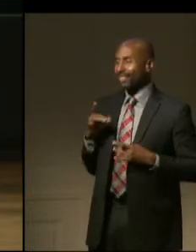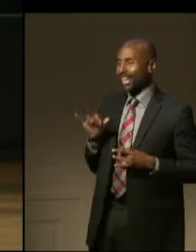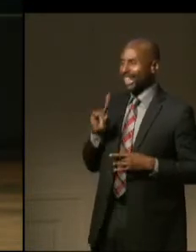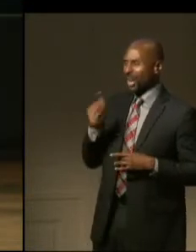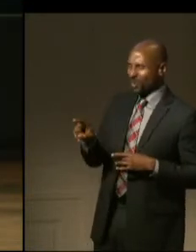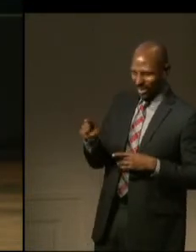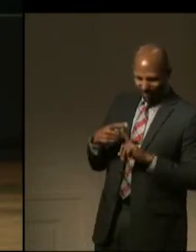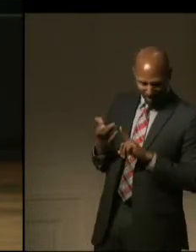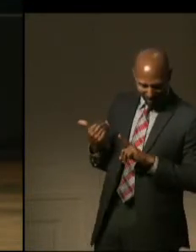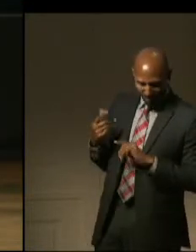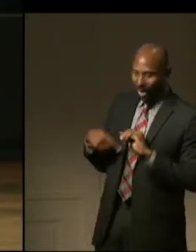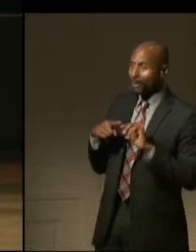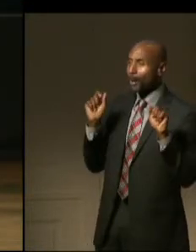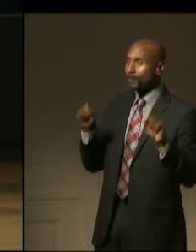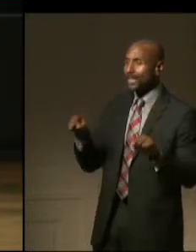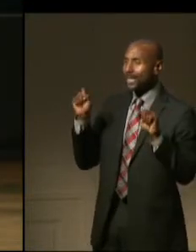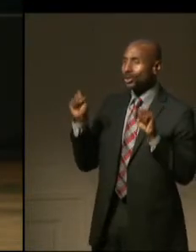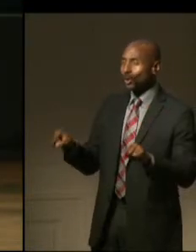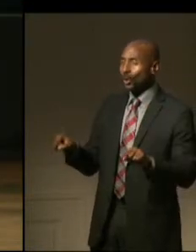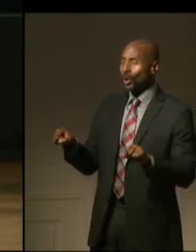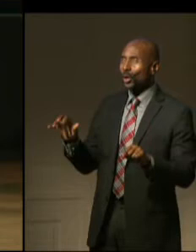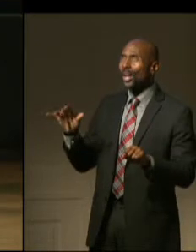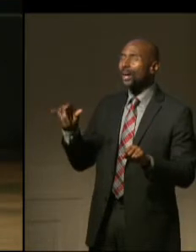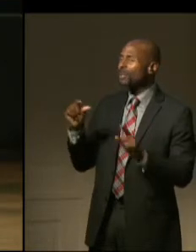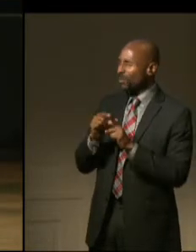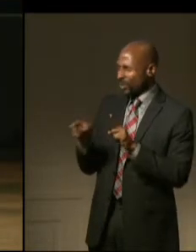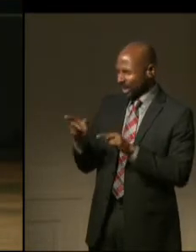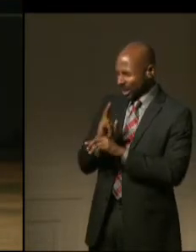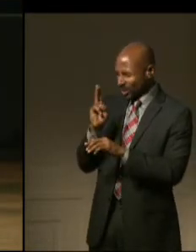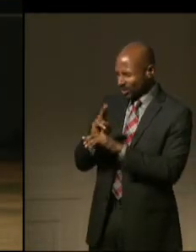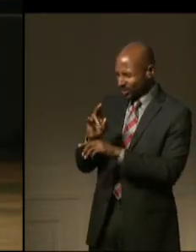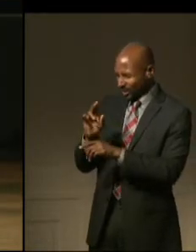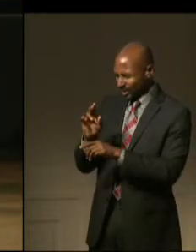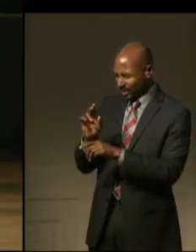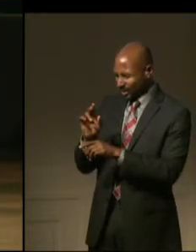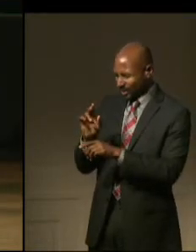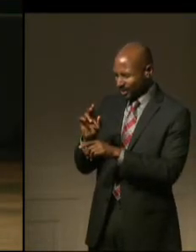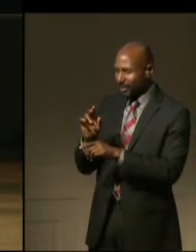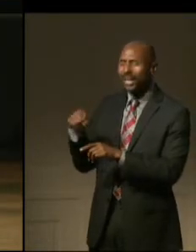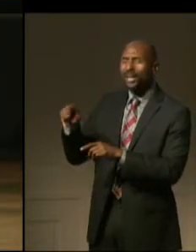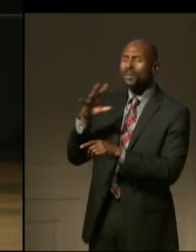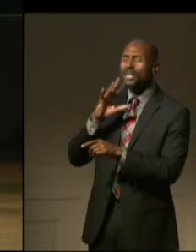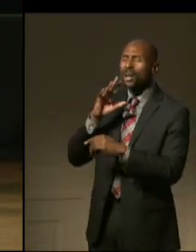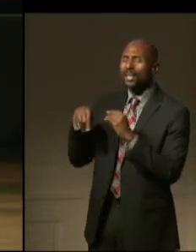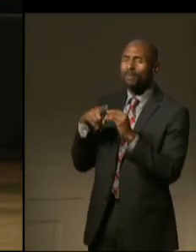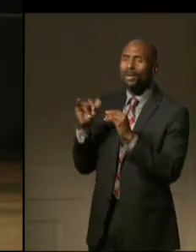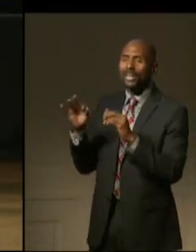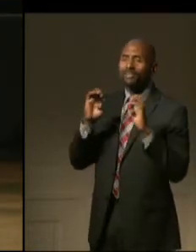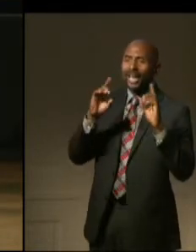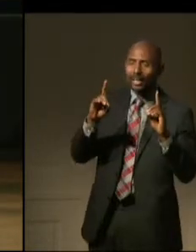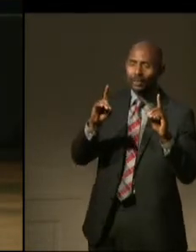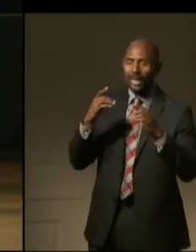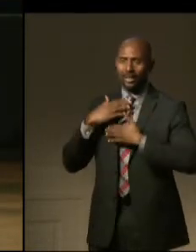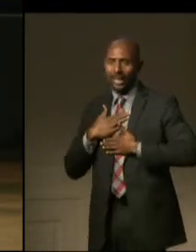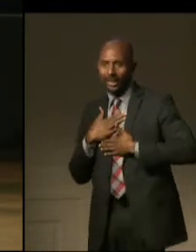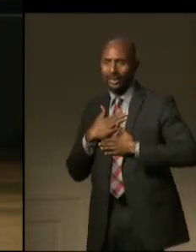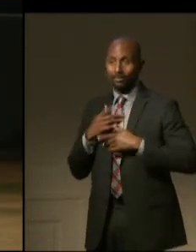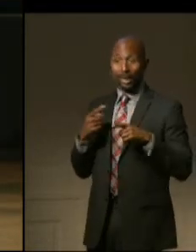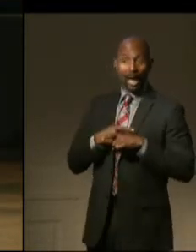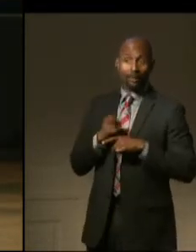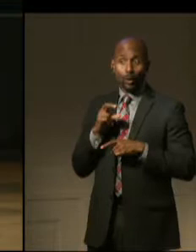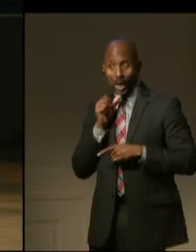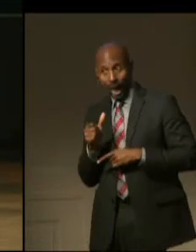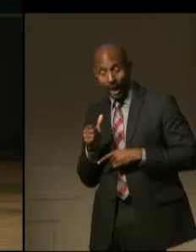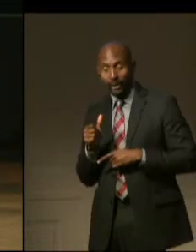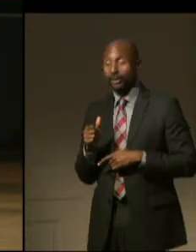about the potential, what was the word they used? They were talking about whether or not education and entertainment are in conflict in